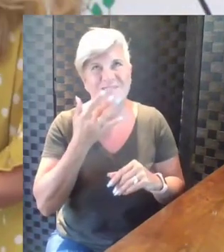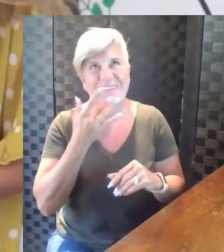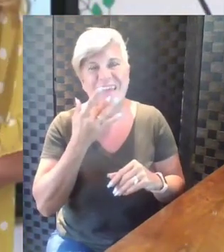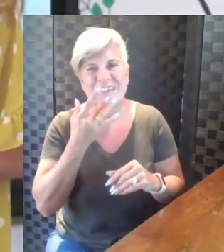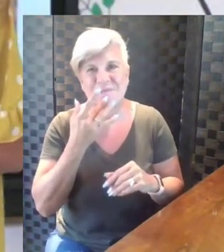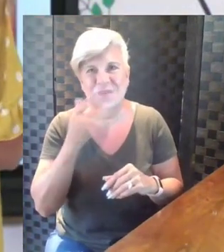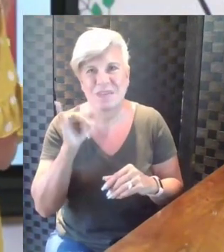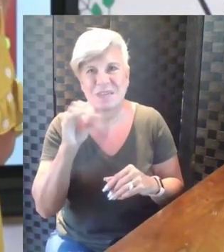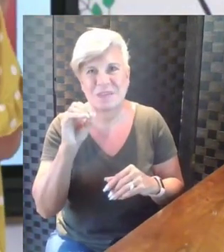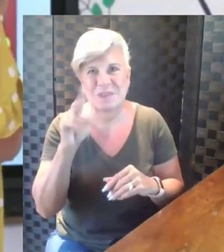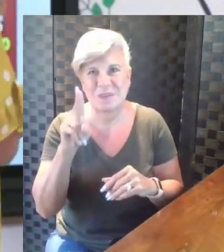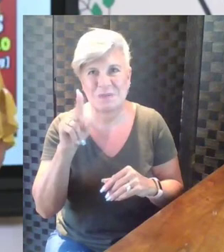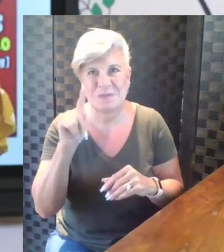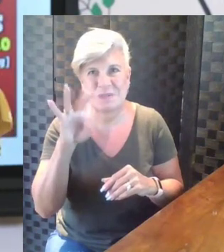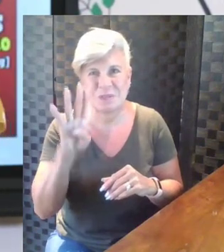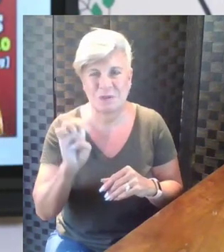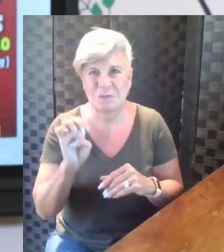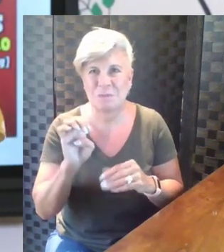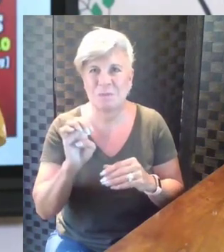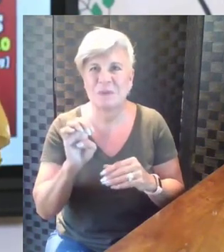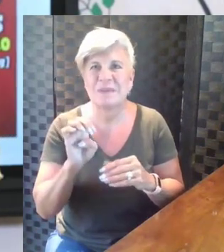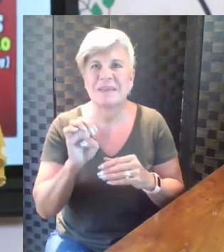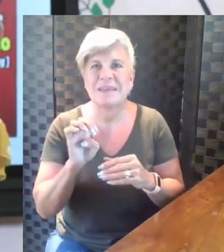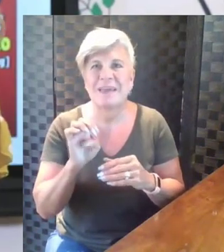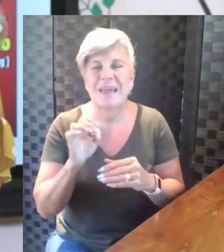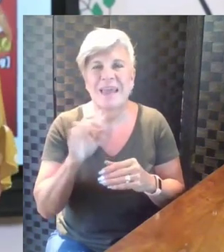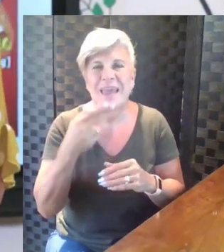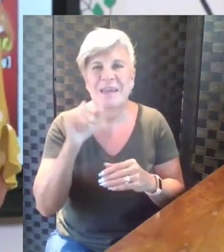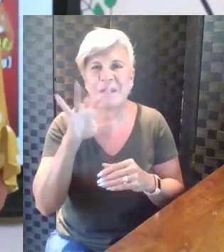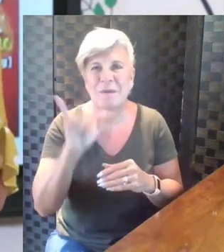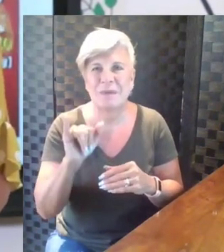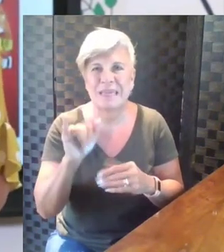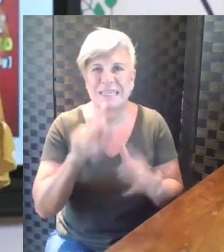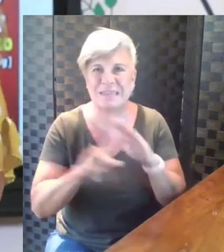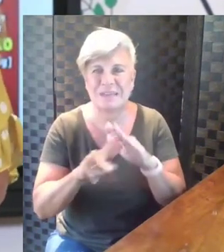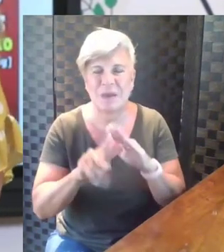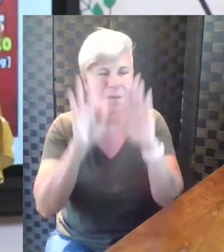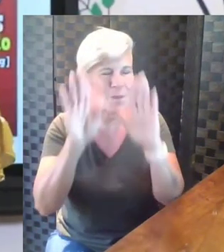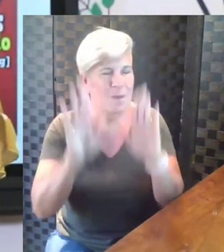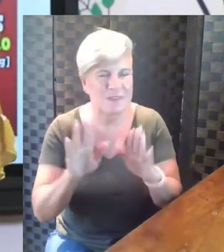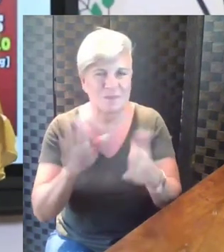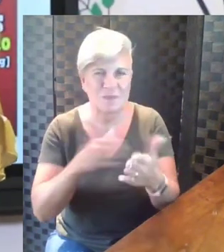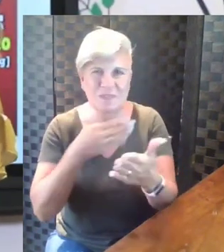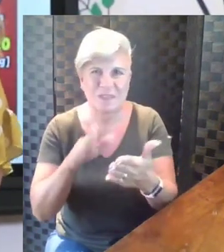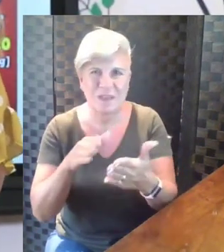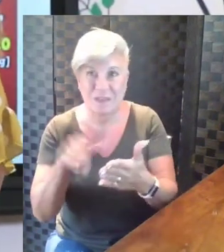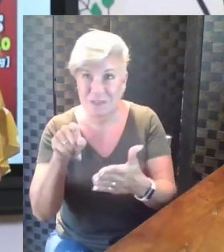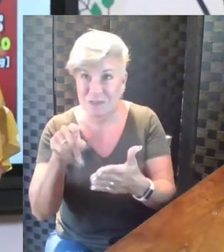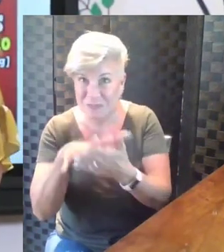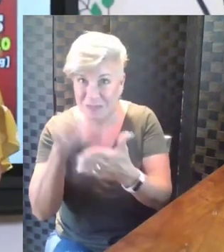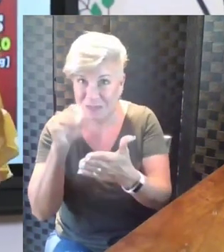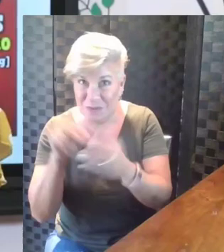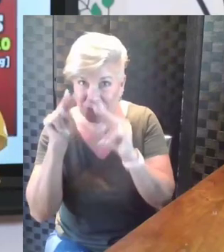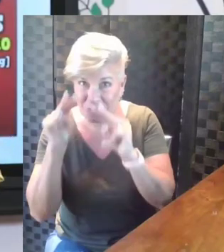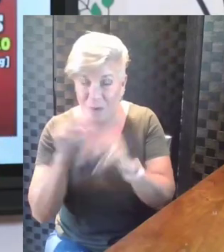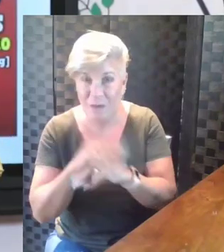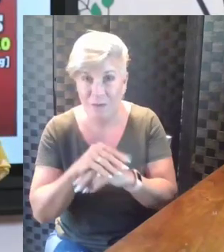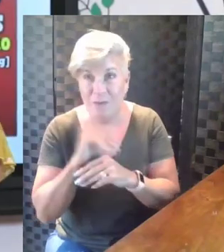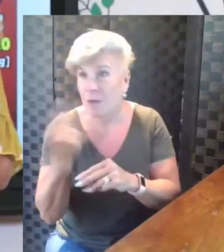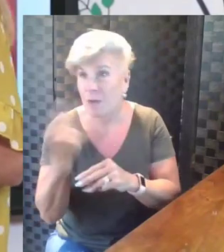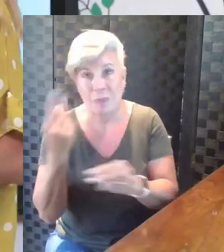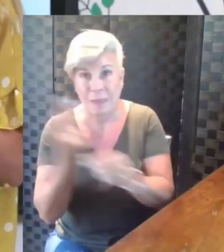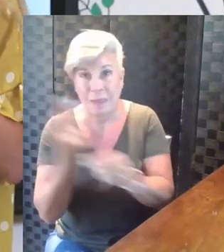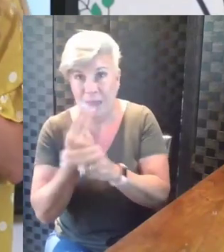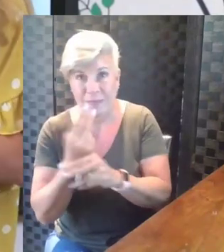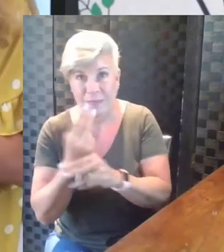very favorite YouTube channels. It's Harry Kindergarten. He also has a lot of wonderful songs that you can check out, not just for math, but I